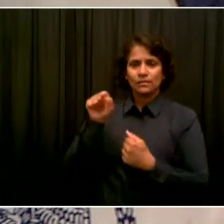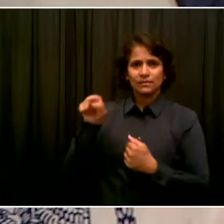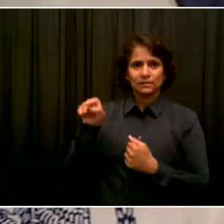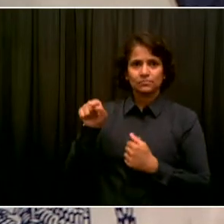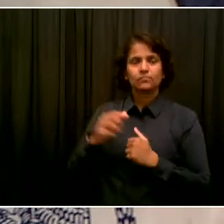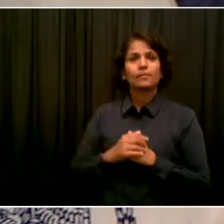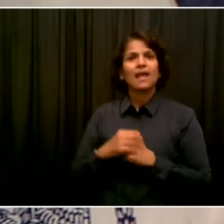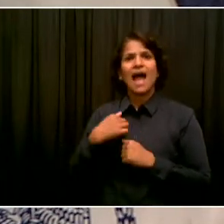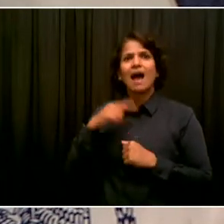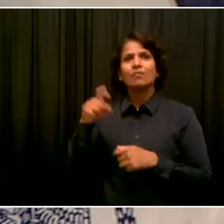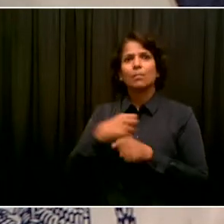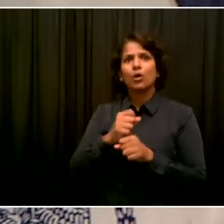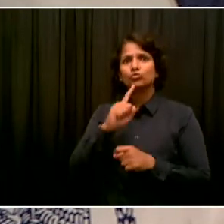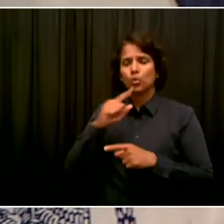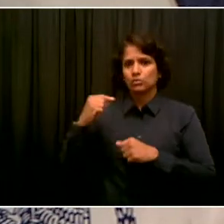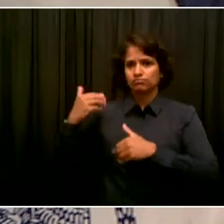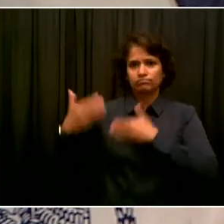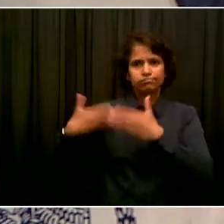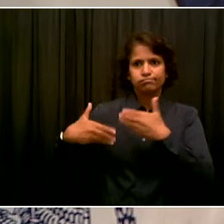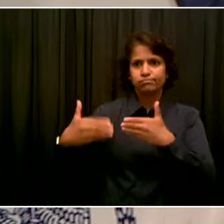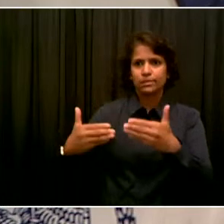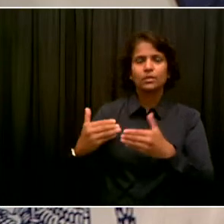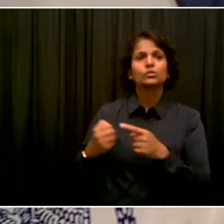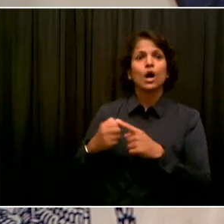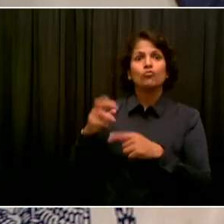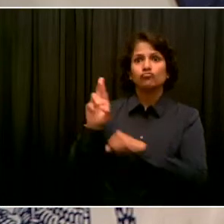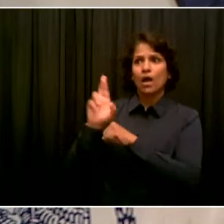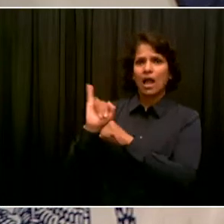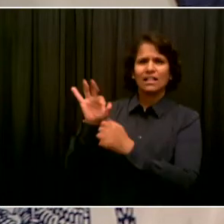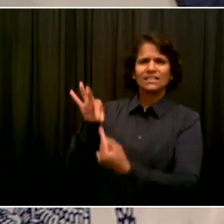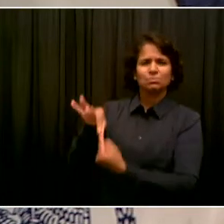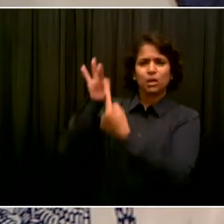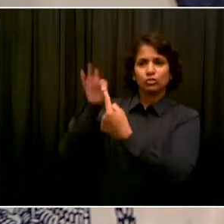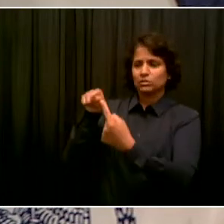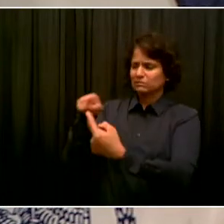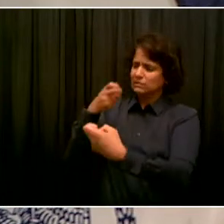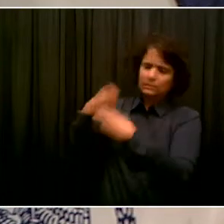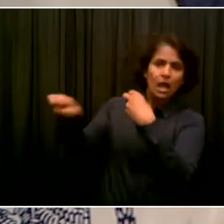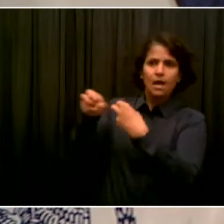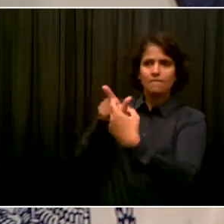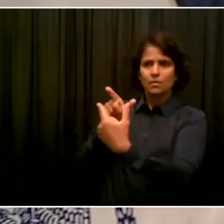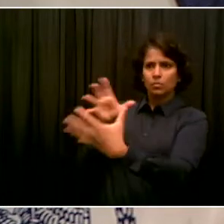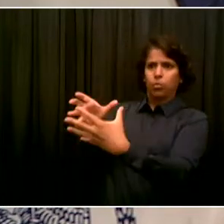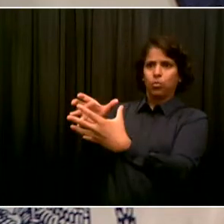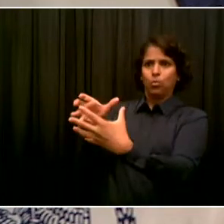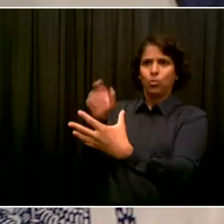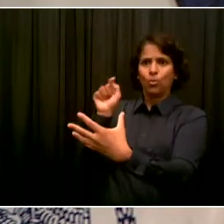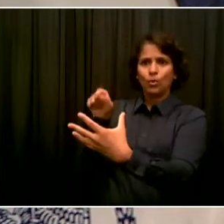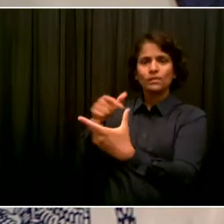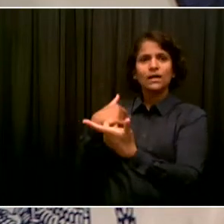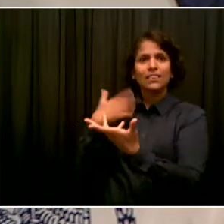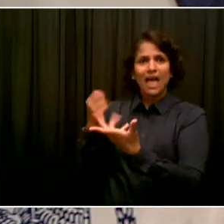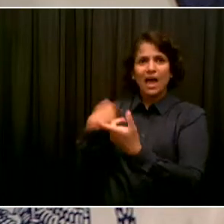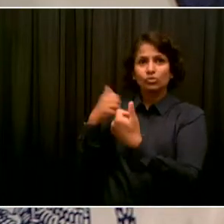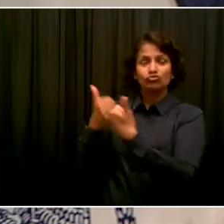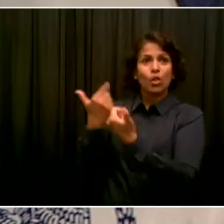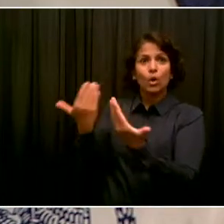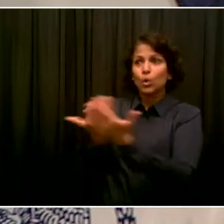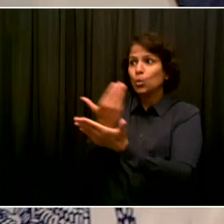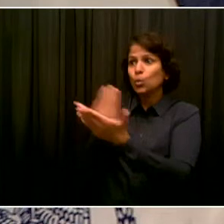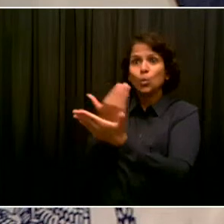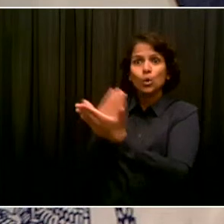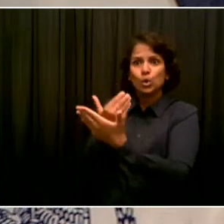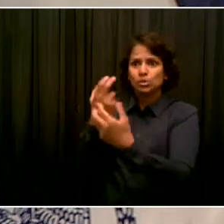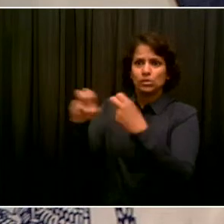a particular set of challenges we have not seen previously, but I am convinced the plan we have is going to address them. That's my focus.